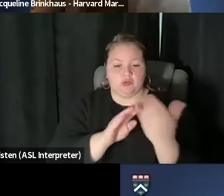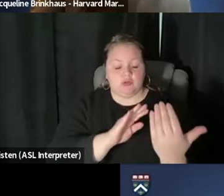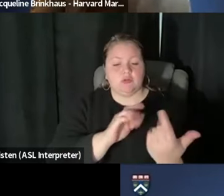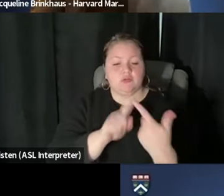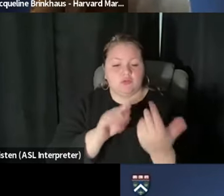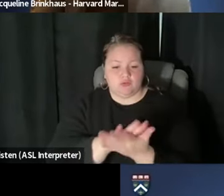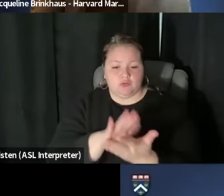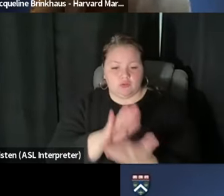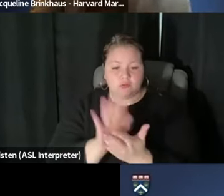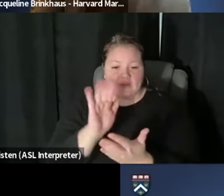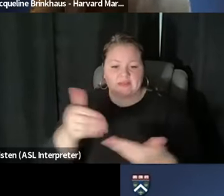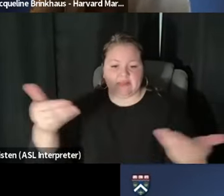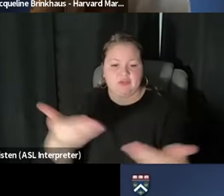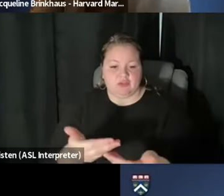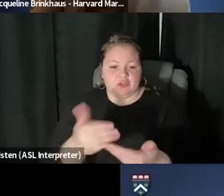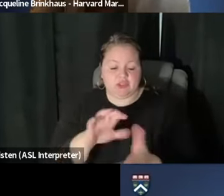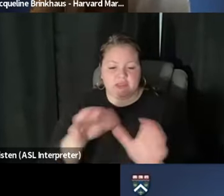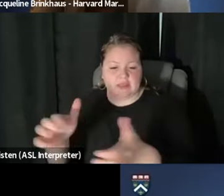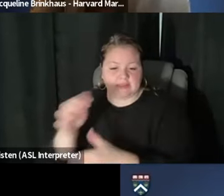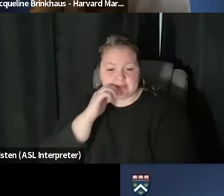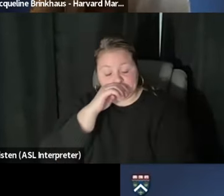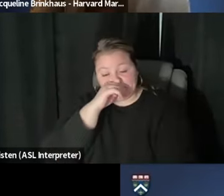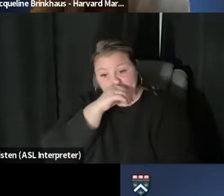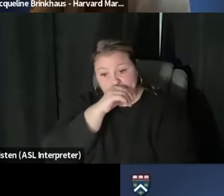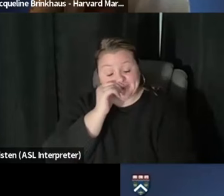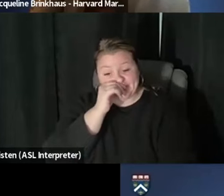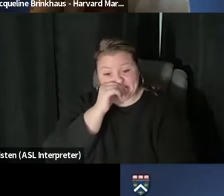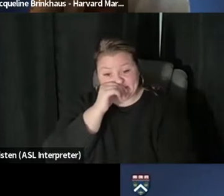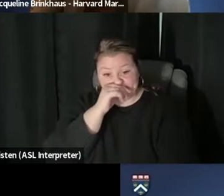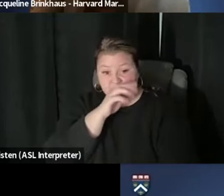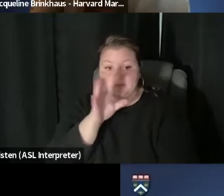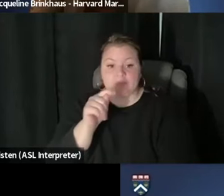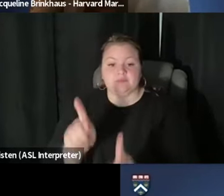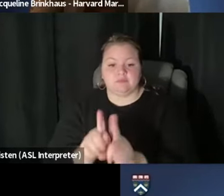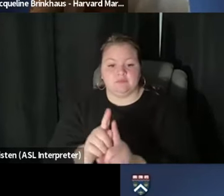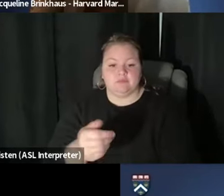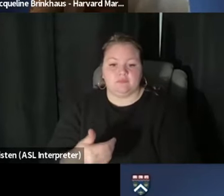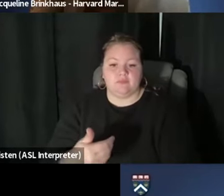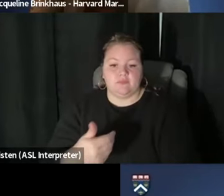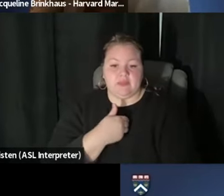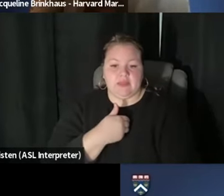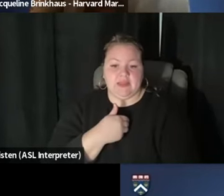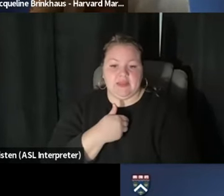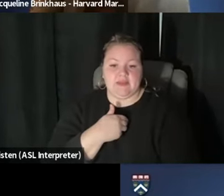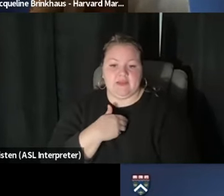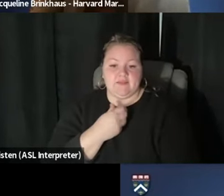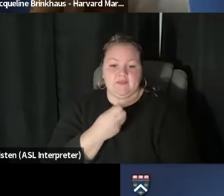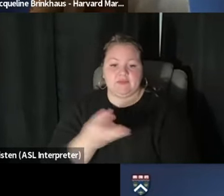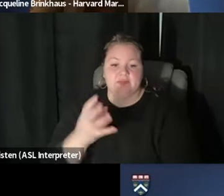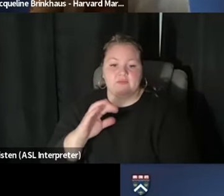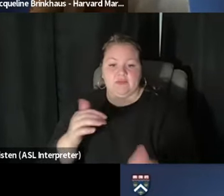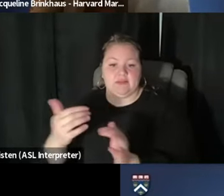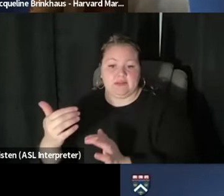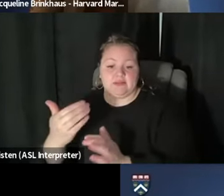the introductory courses, right? Mm-hmm. And but besides that, we also have a number of courses, and some of them are